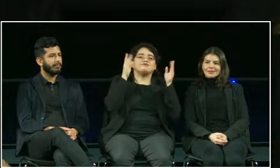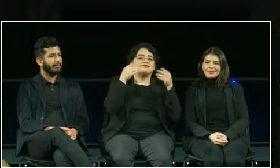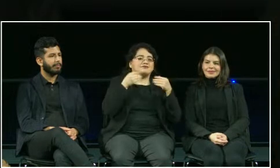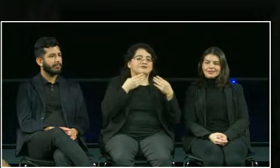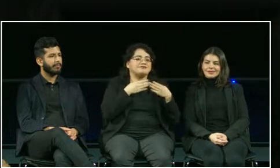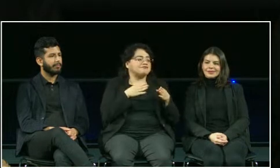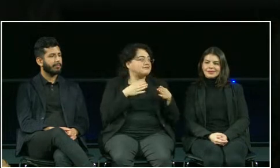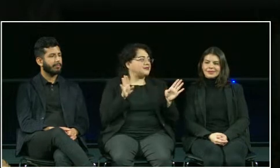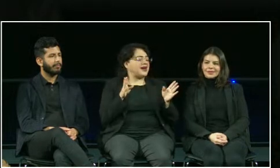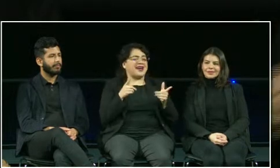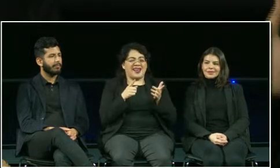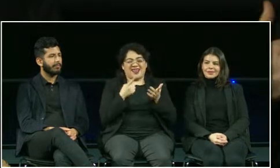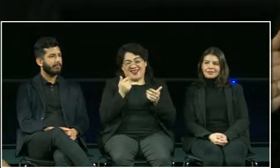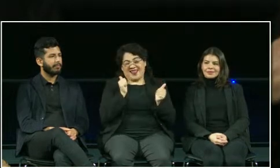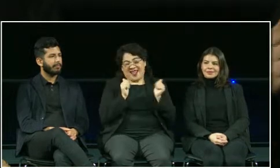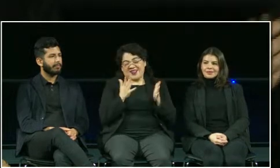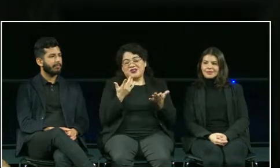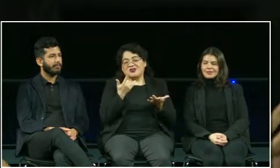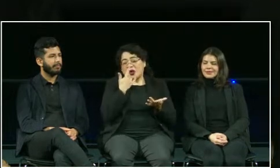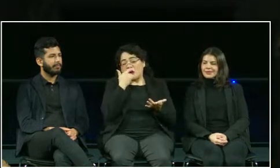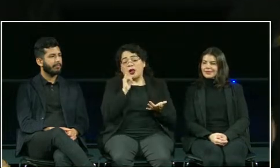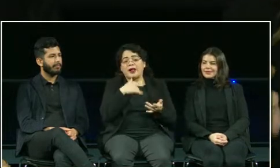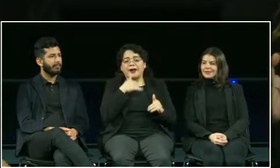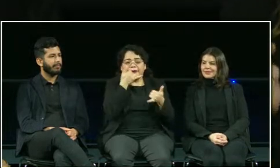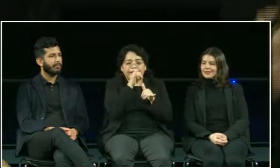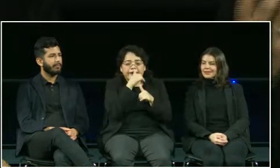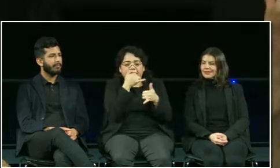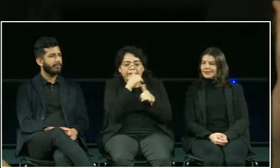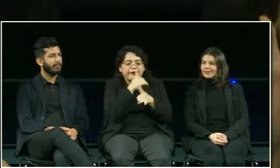feel ridiculous, no? They are like,